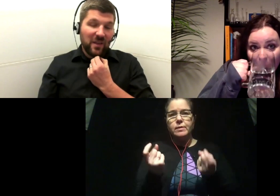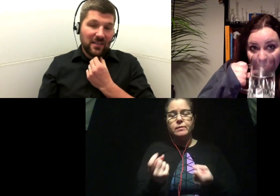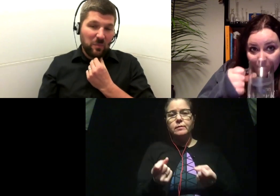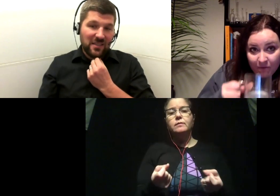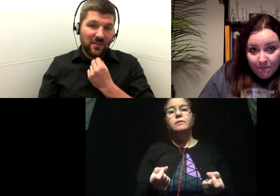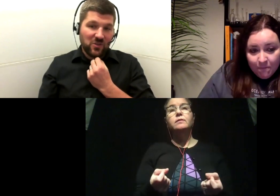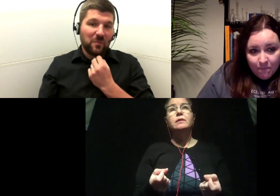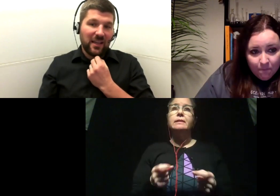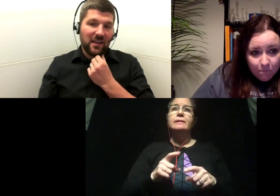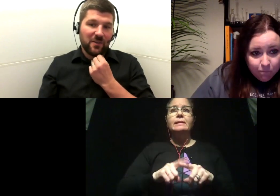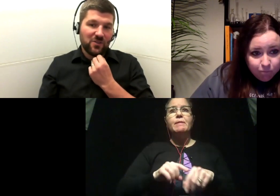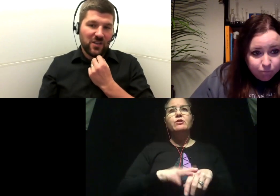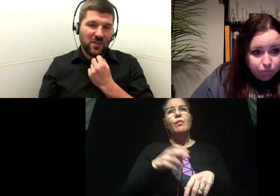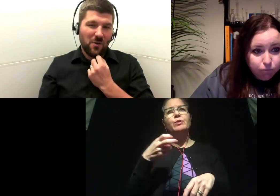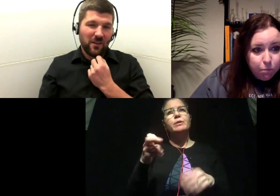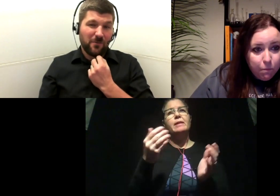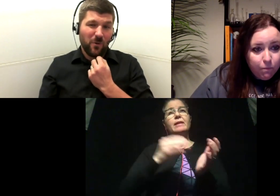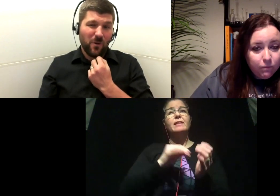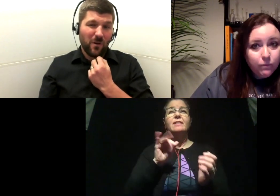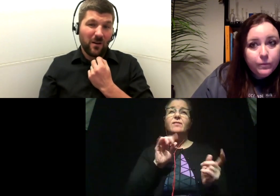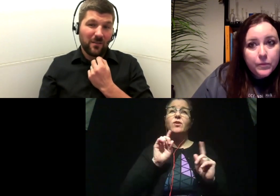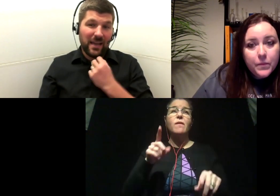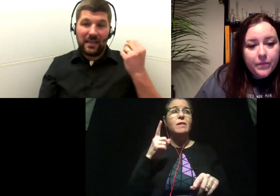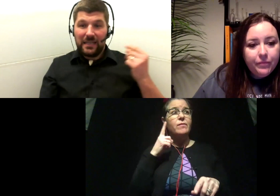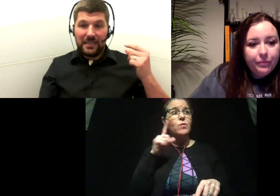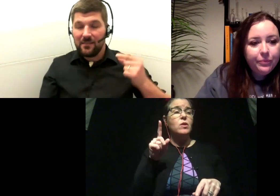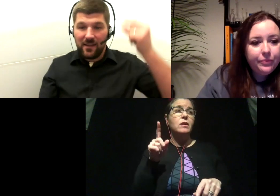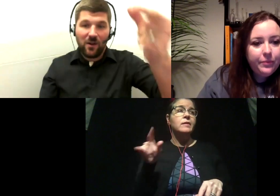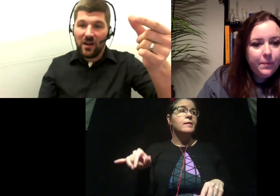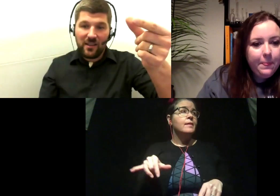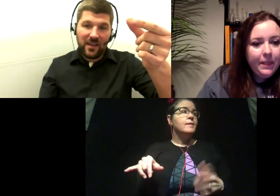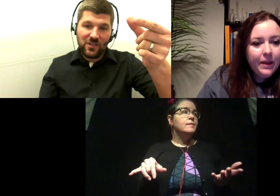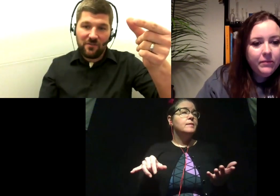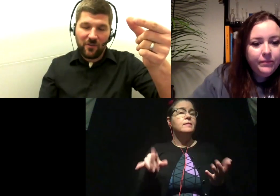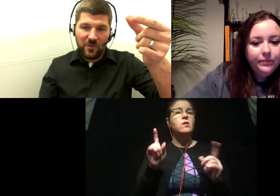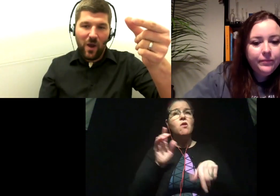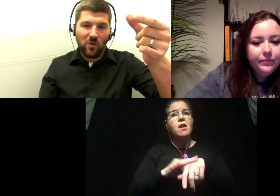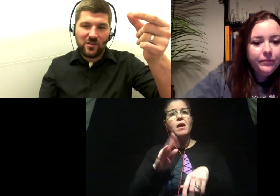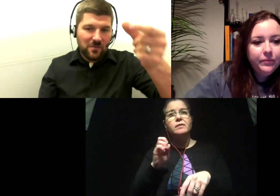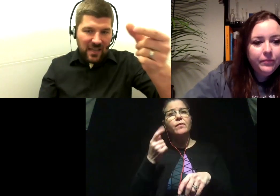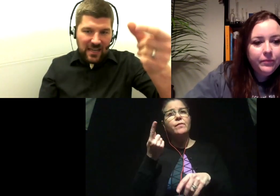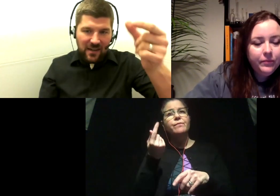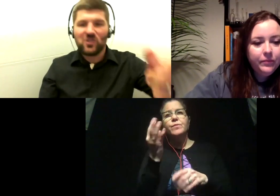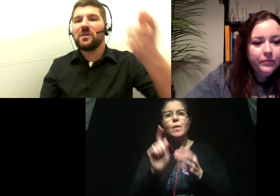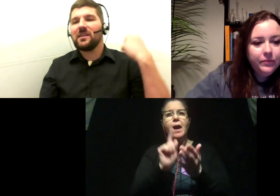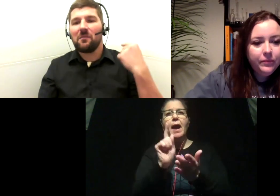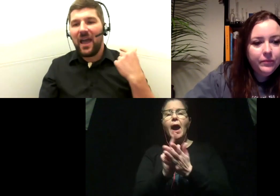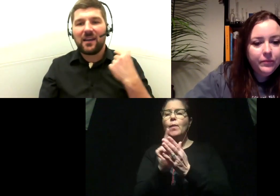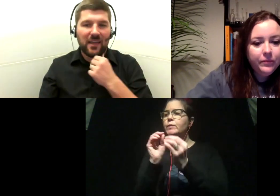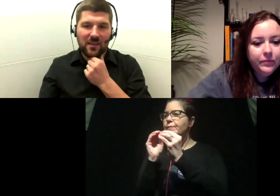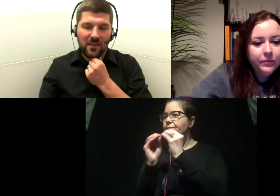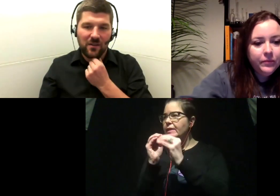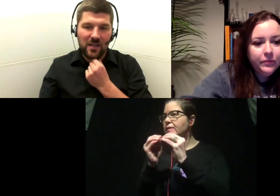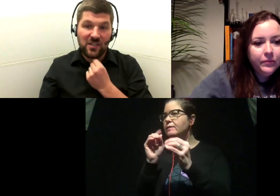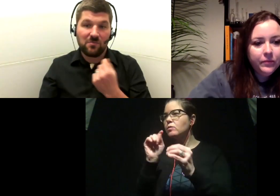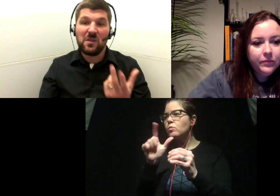I mean, it depends on the trip. Again, if you're just going for like out onto the ice sheet for a few hours to maintain an instrument and then come back,